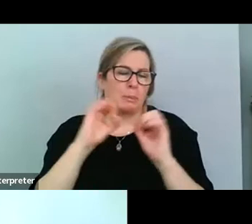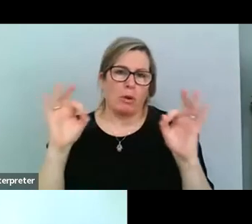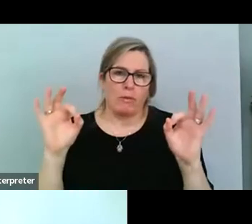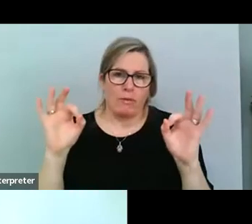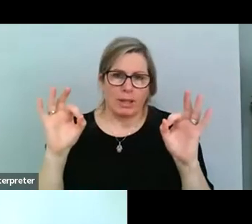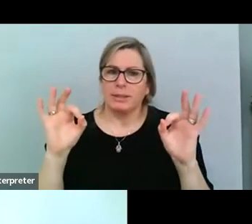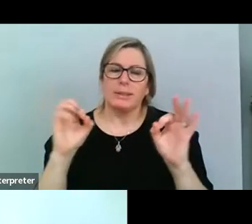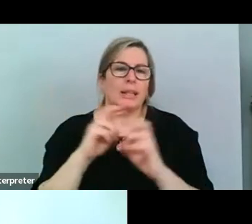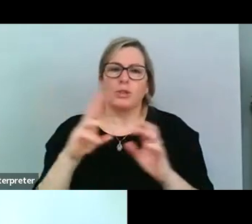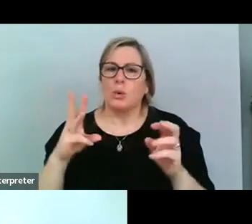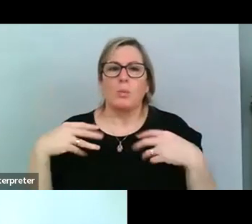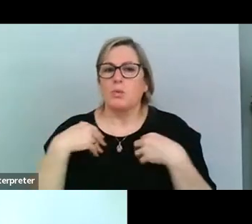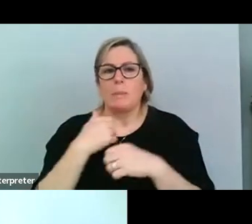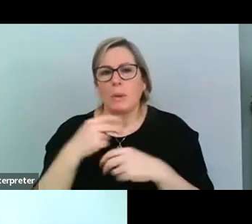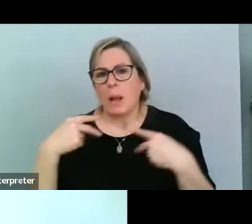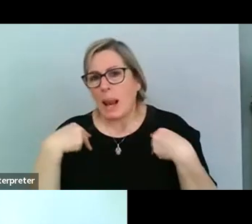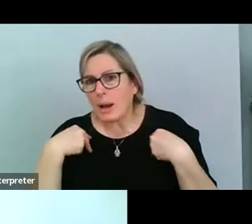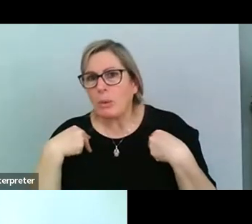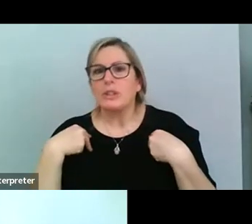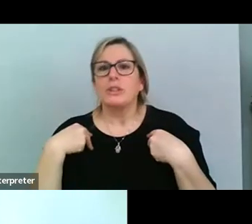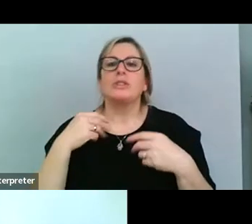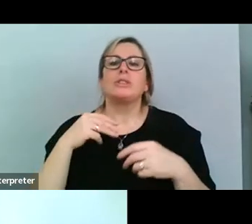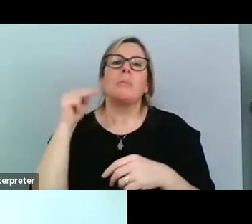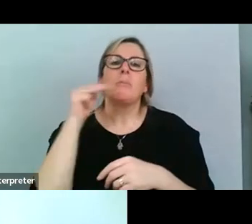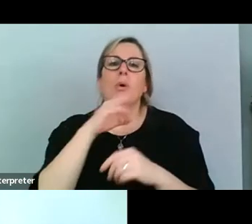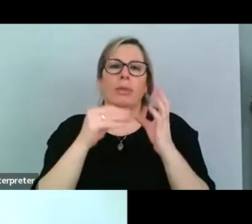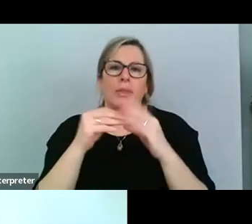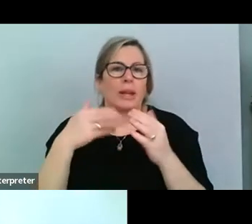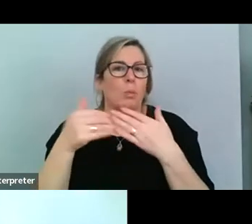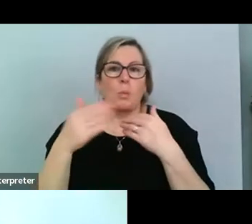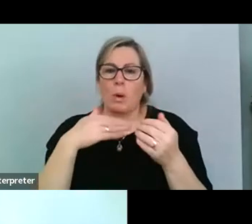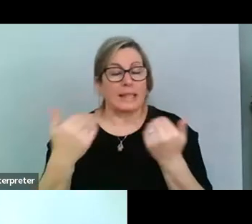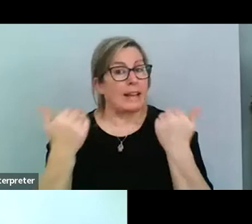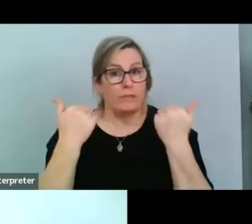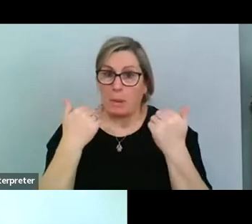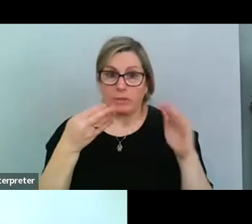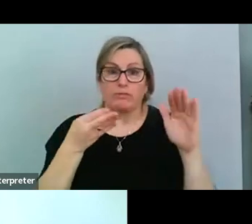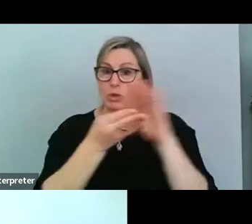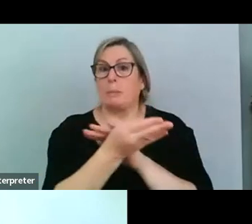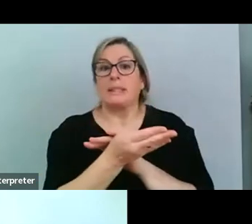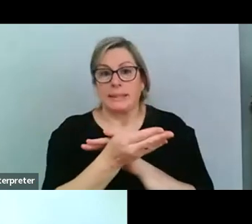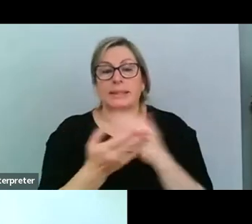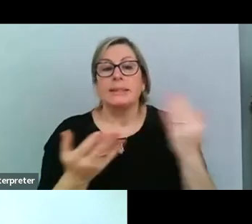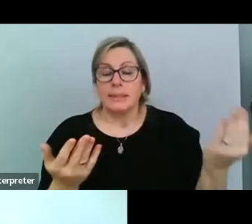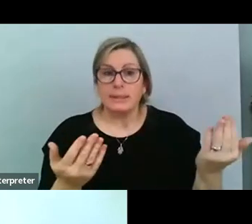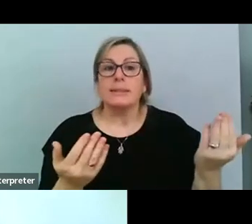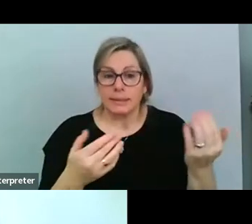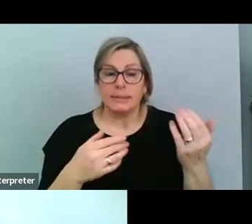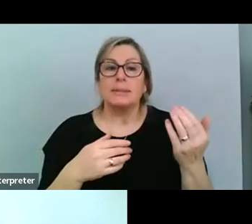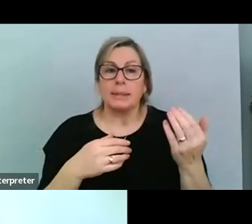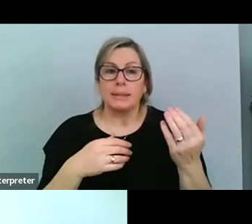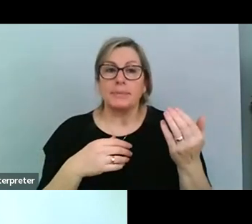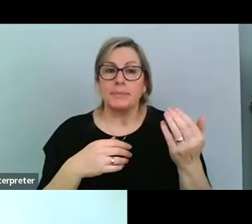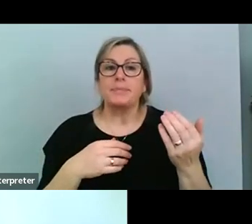don't worry about language or anything like that. The important thing is the information, and that you are, you